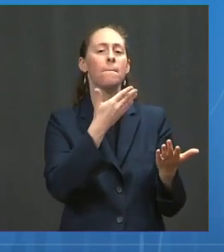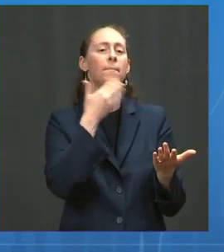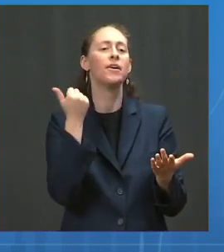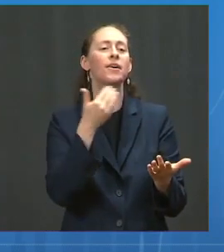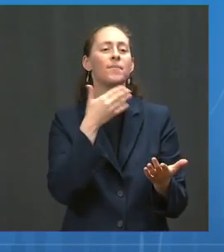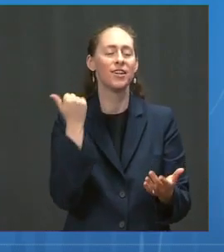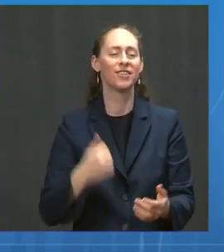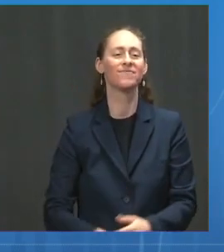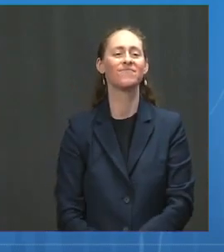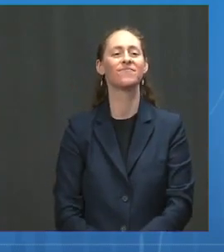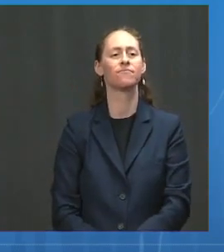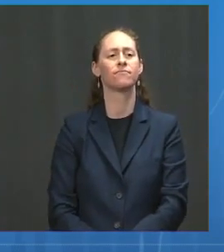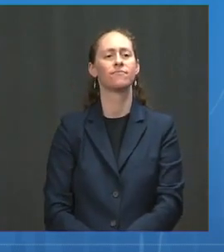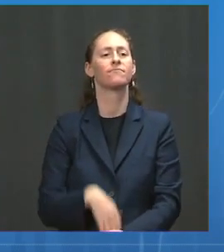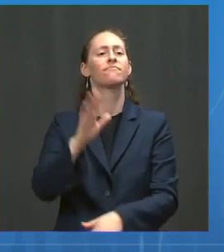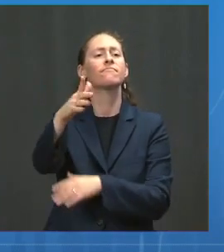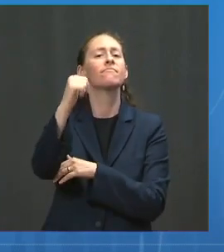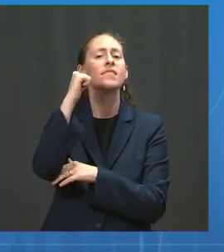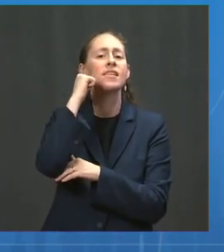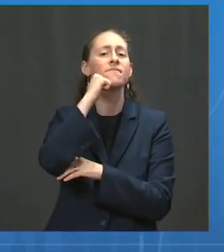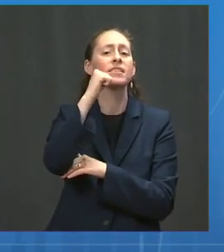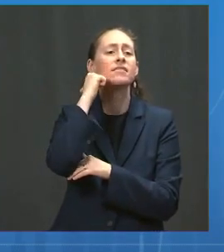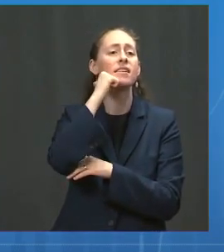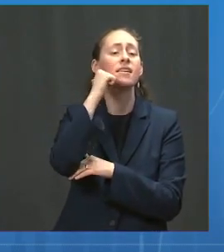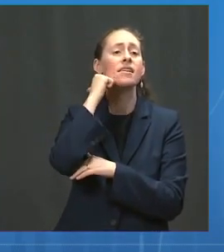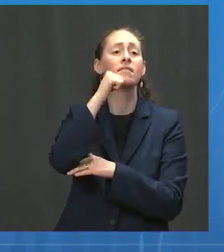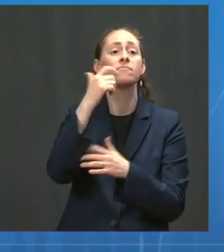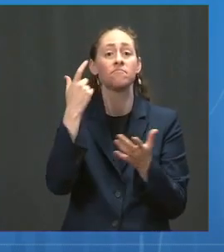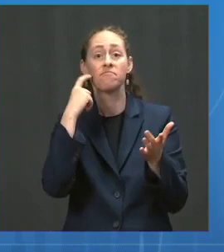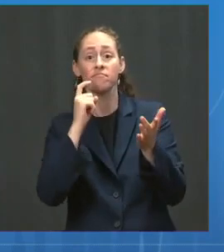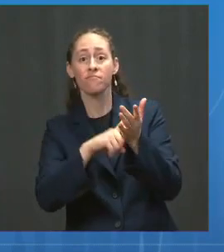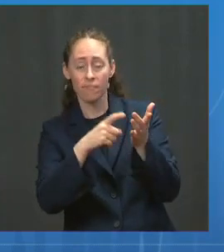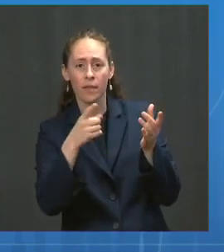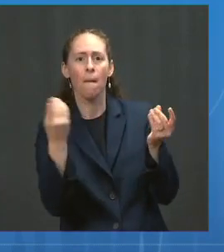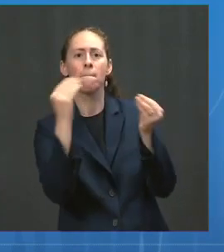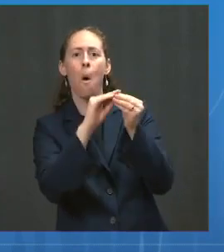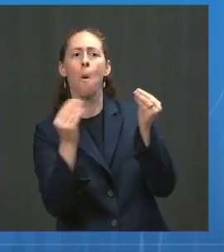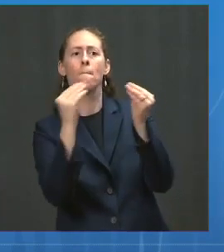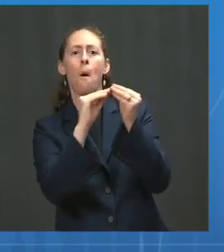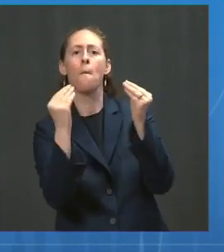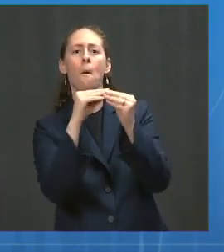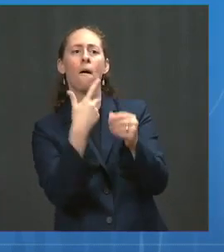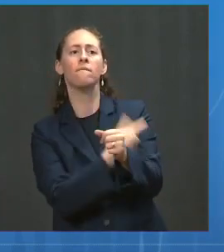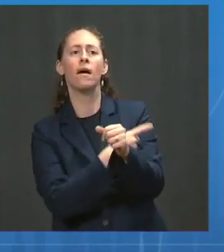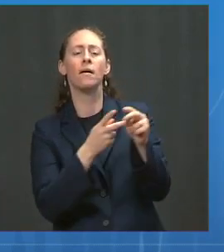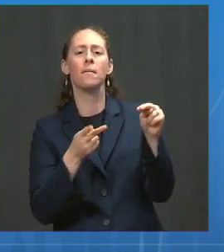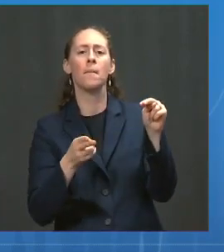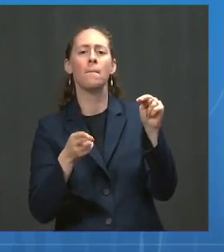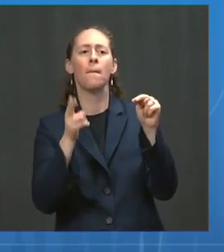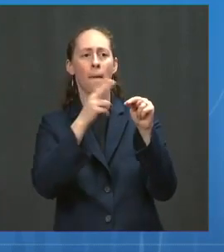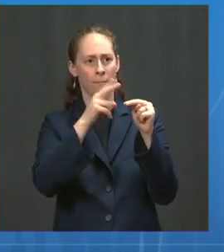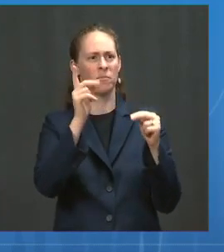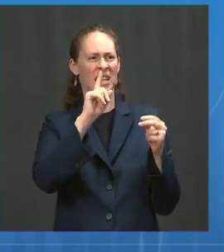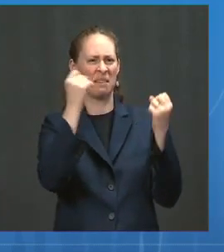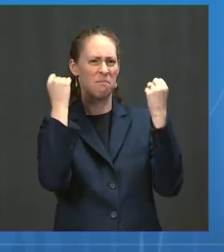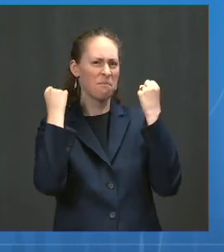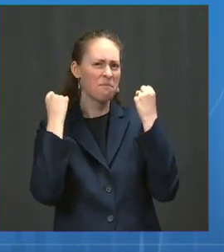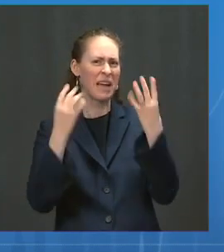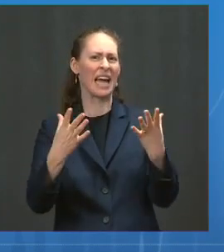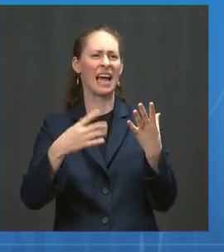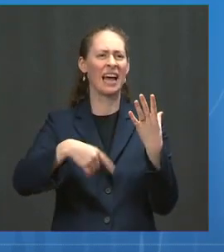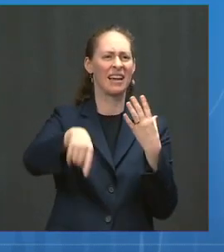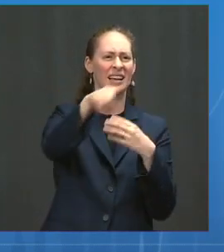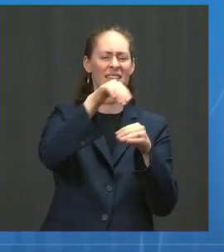over the past 3 weeks in the states with the highest case rates. In fact, Louisiana,